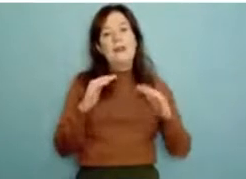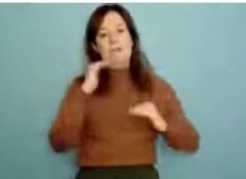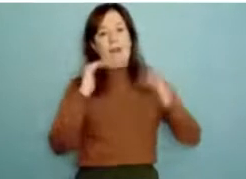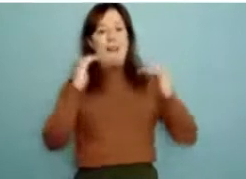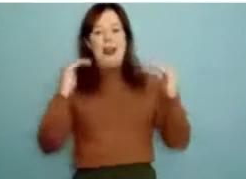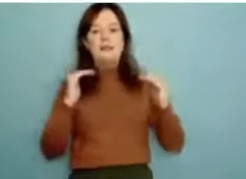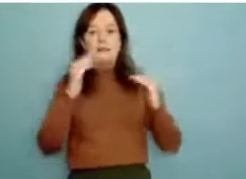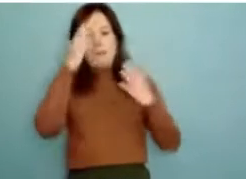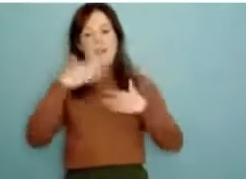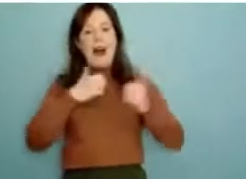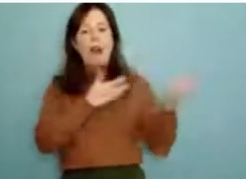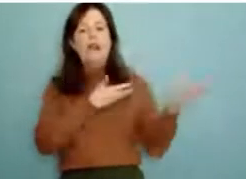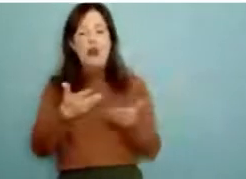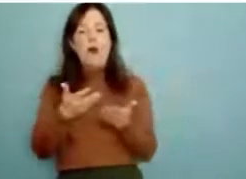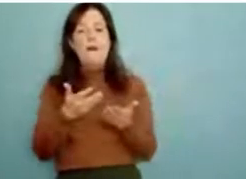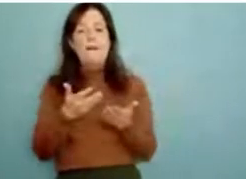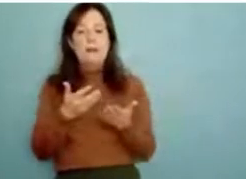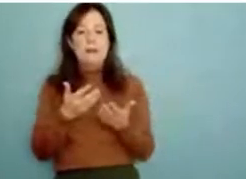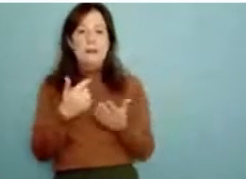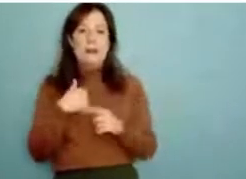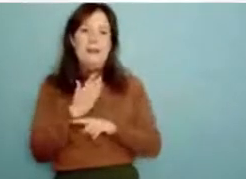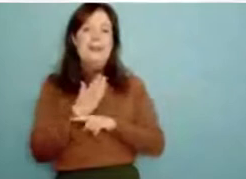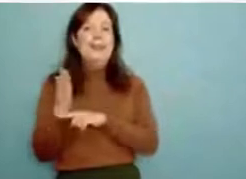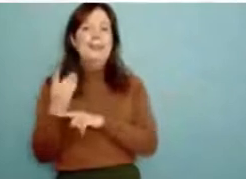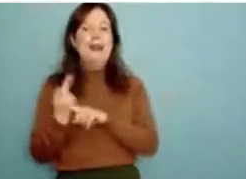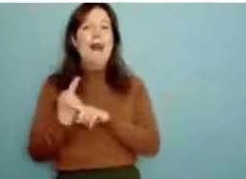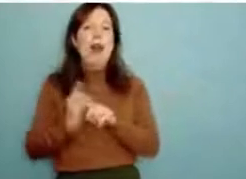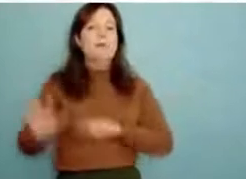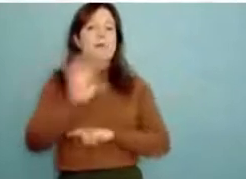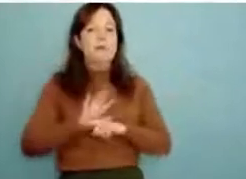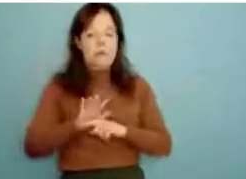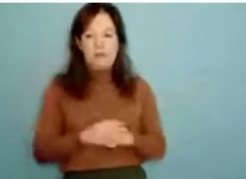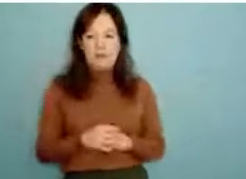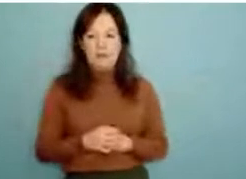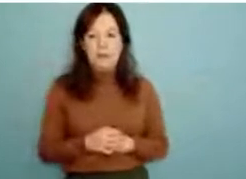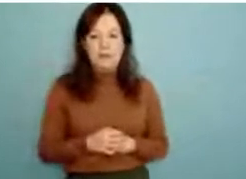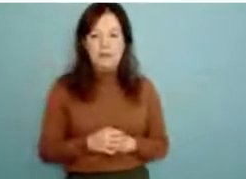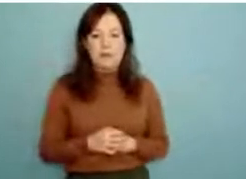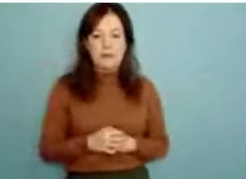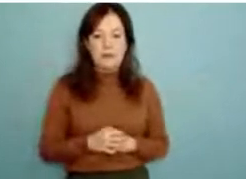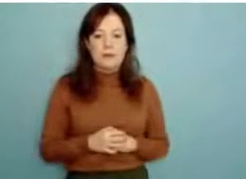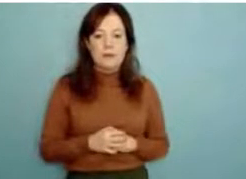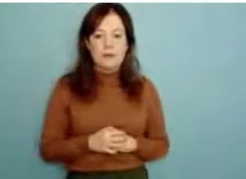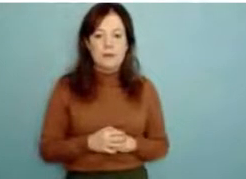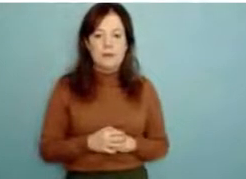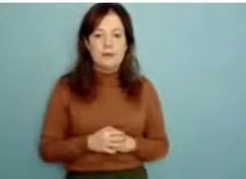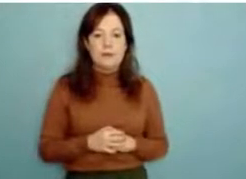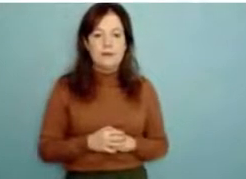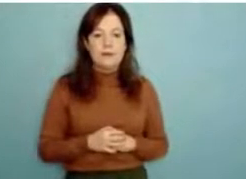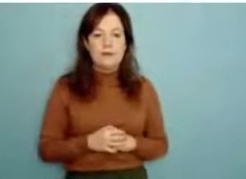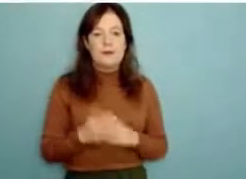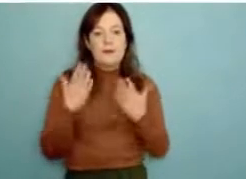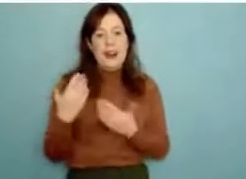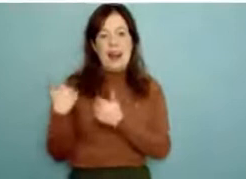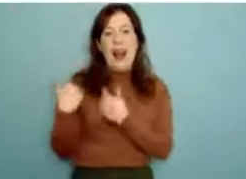services with reference to our East of England region. So without further ado, let me hand you over properly